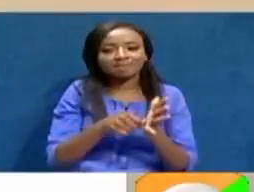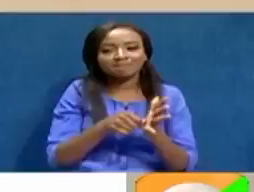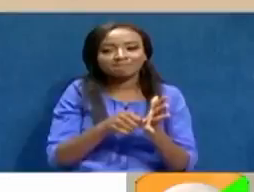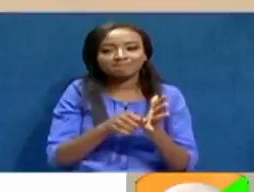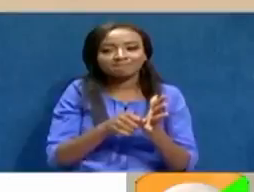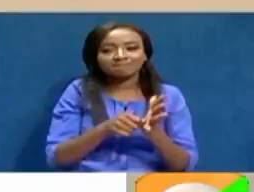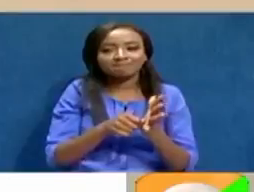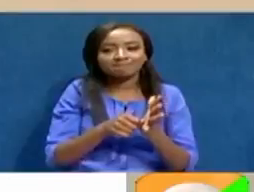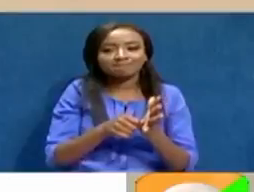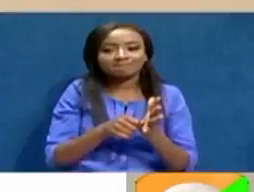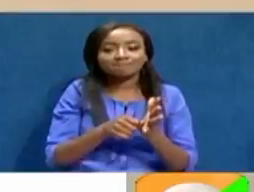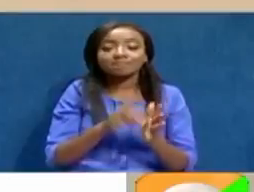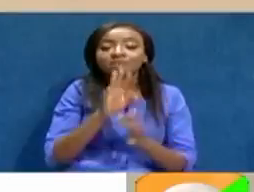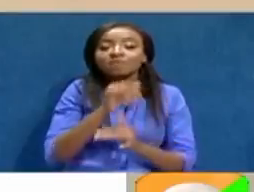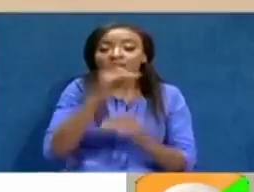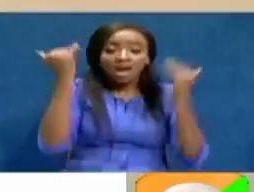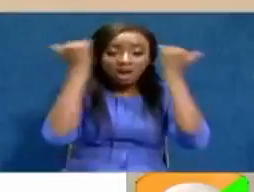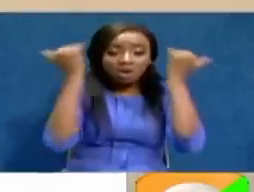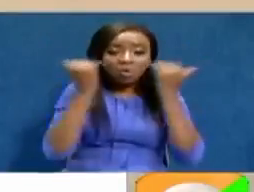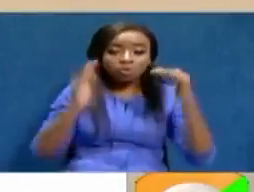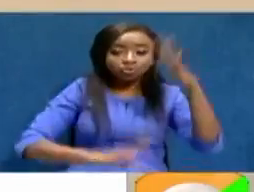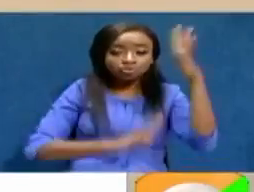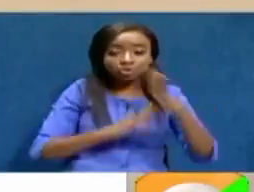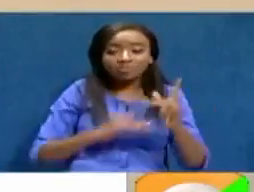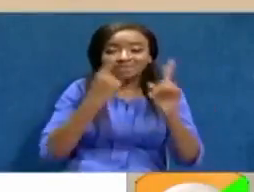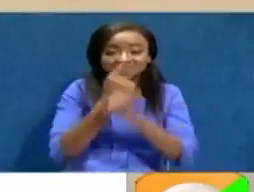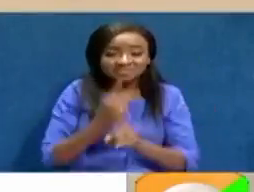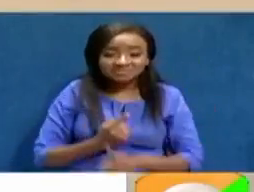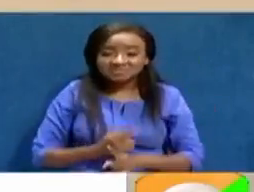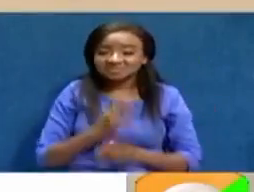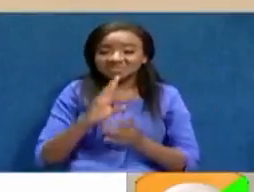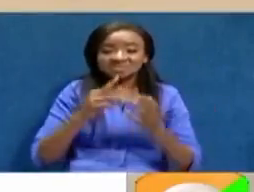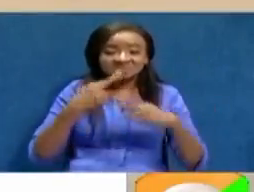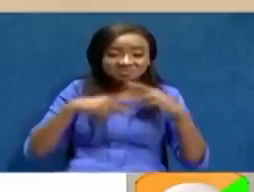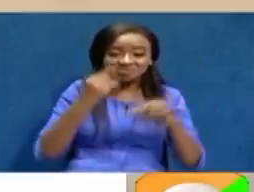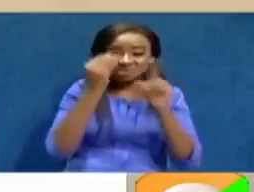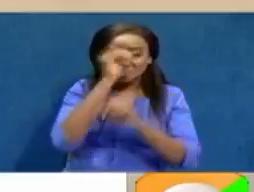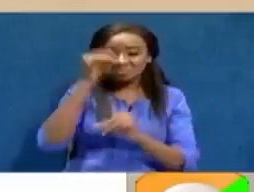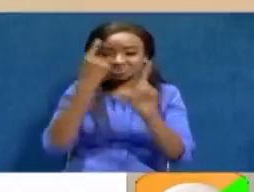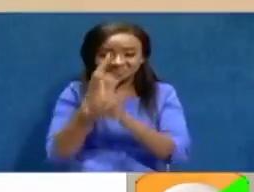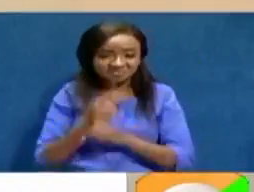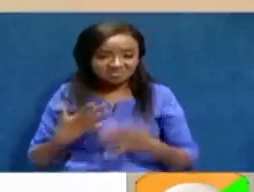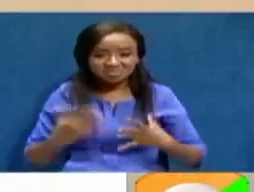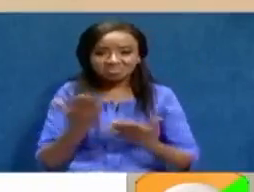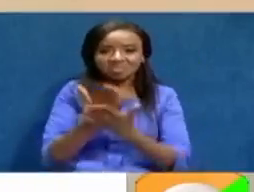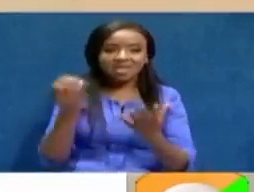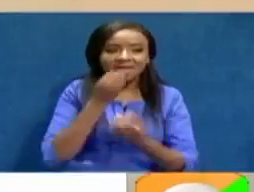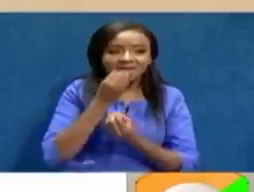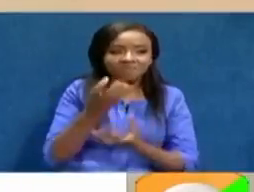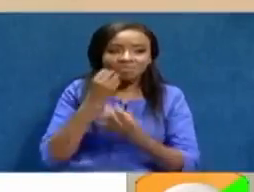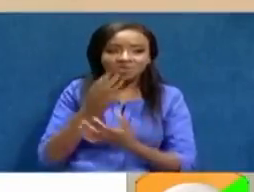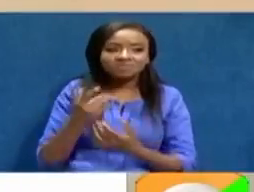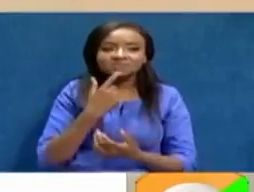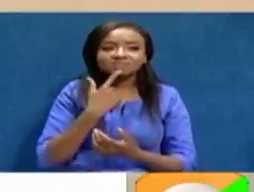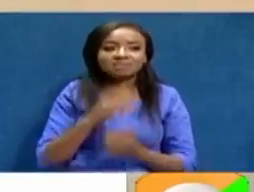The damning indictment from the Supreme Court and all other not-so-flattering reviews given by many other players were